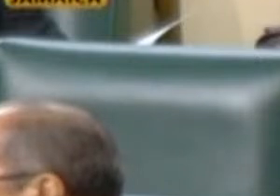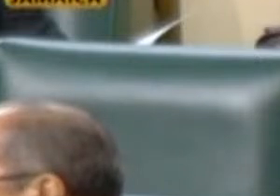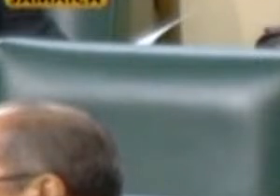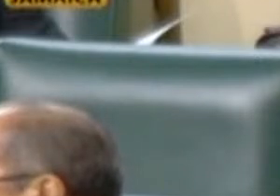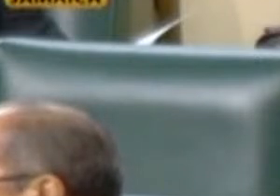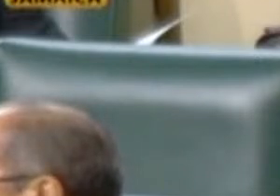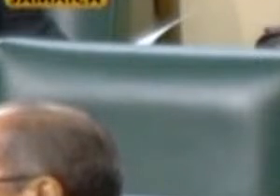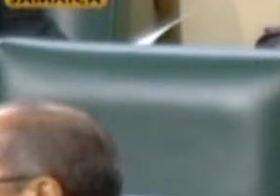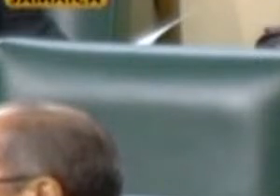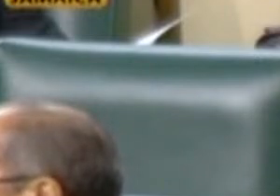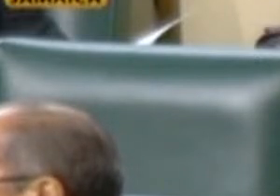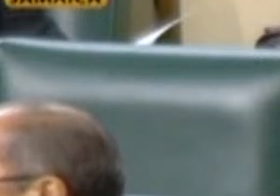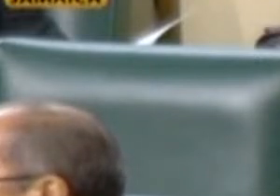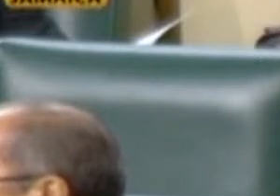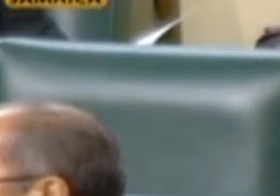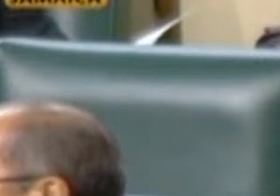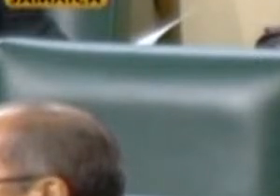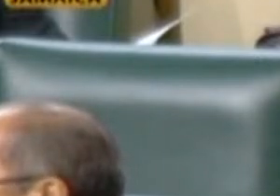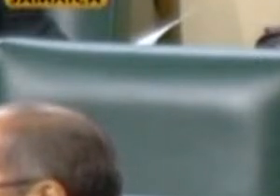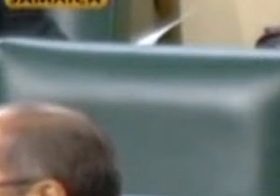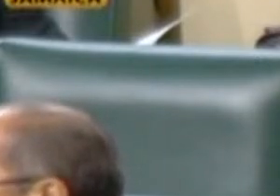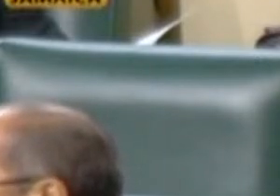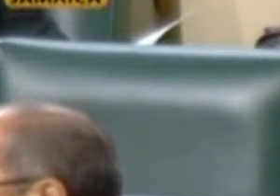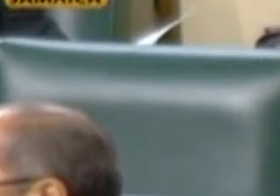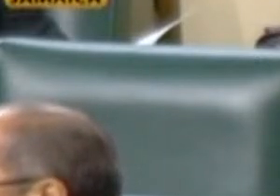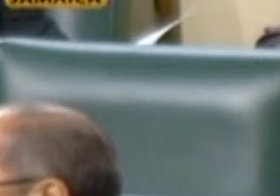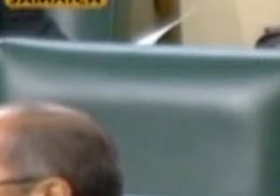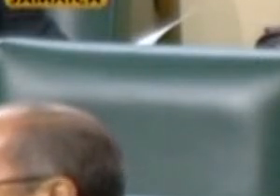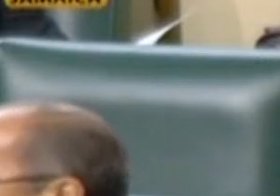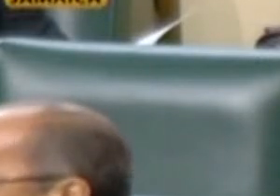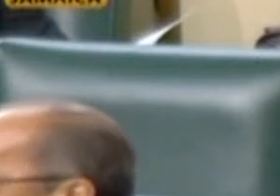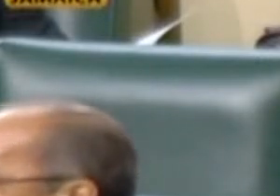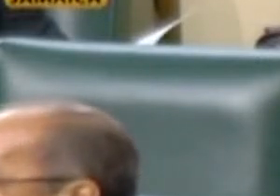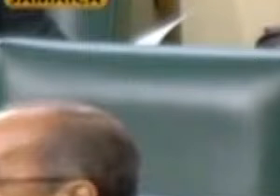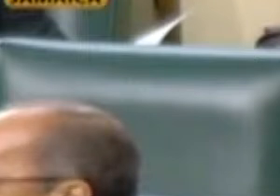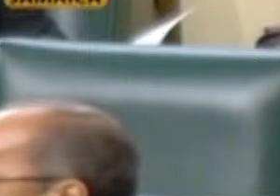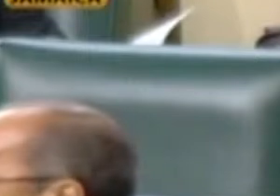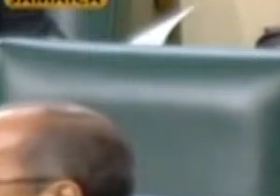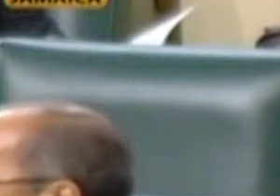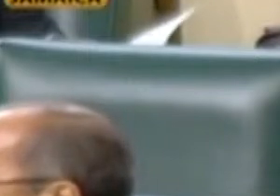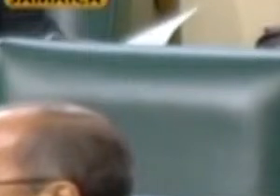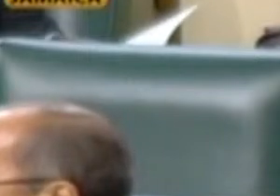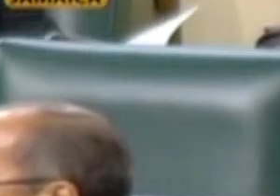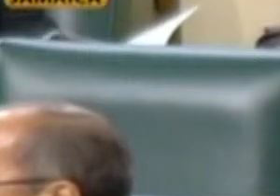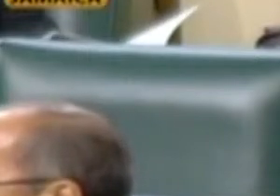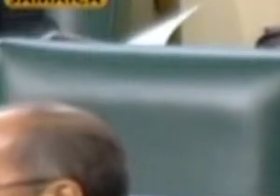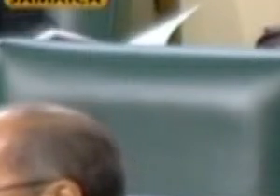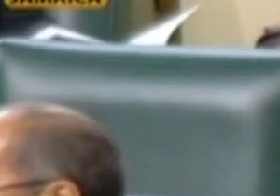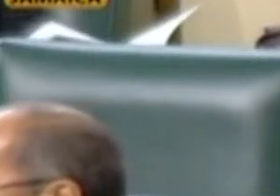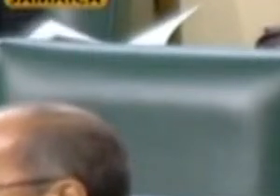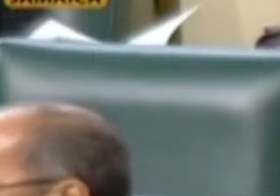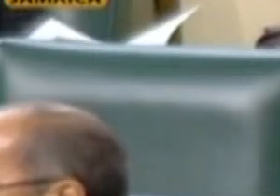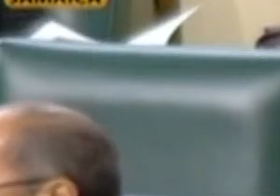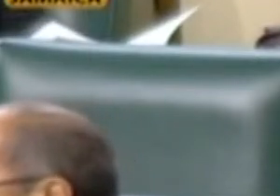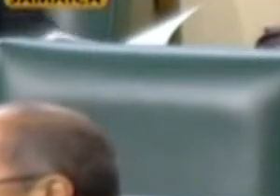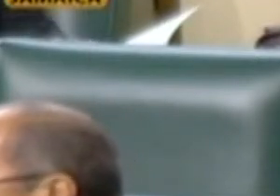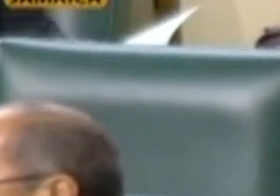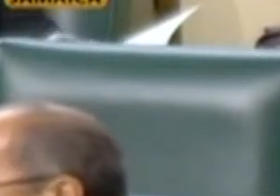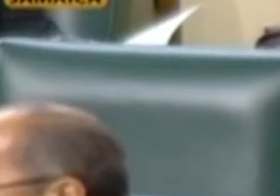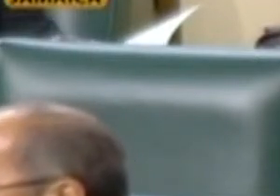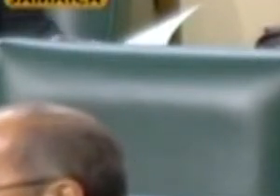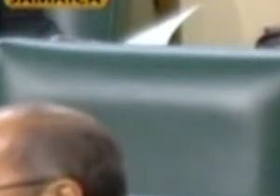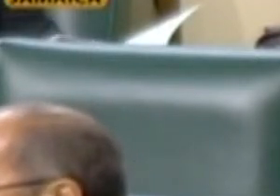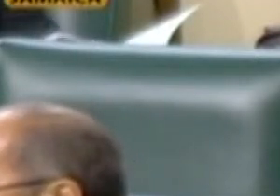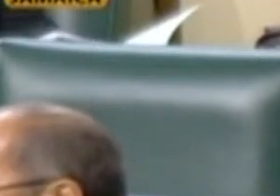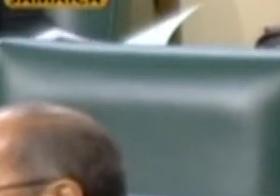contract with the government of Jamaica for or on account of the public service, or if he